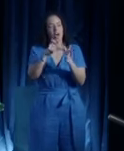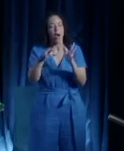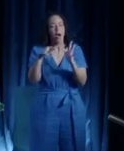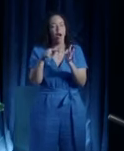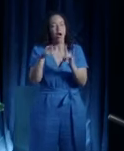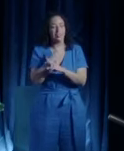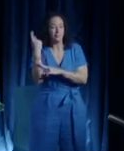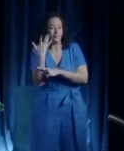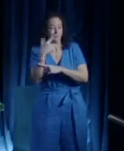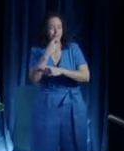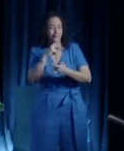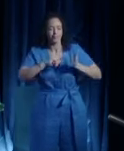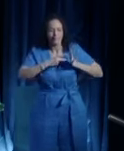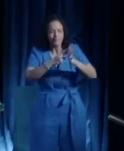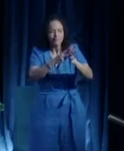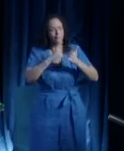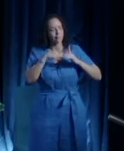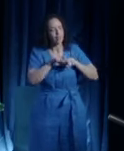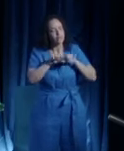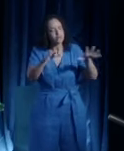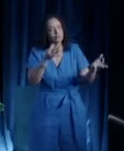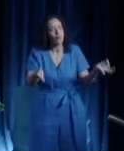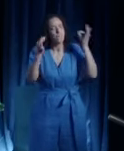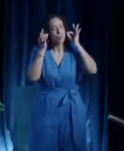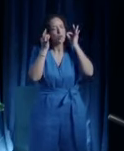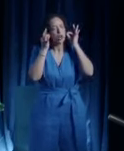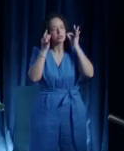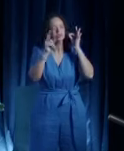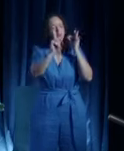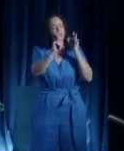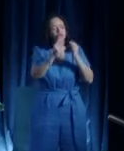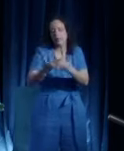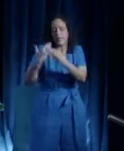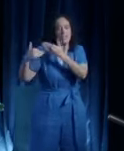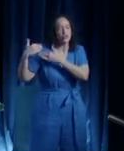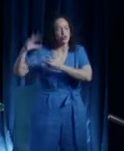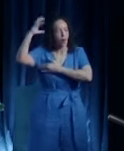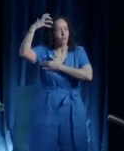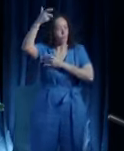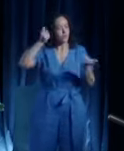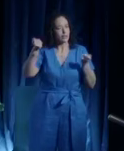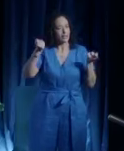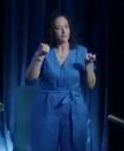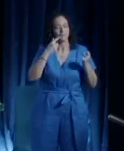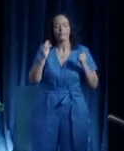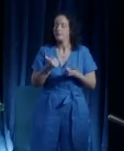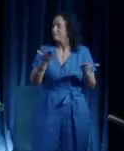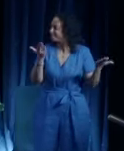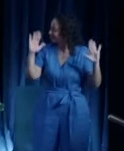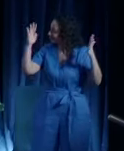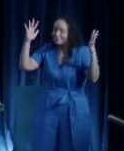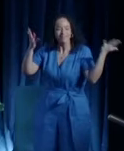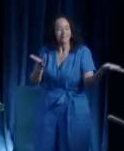Stee, which tells the history of the monarchy. Please give a warm welcome to Charlie and guests.